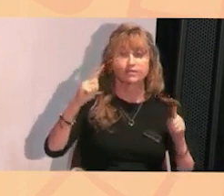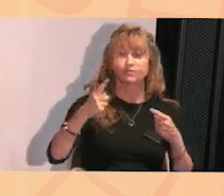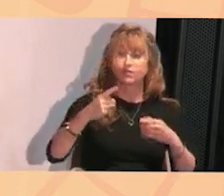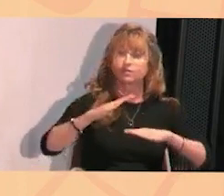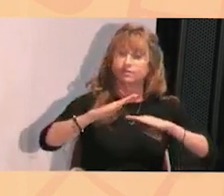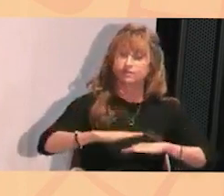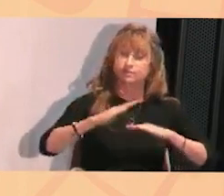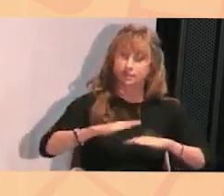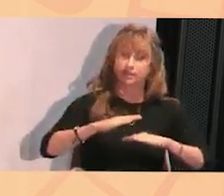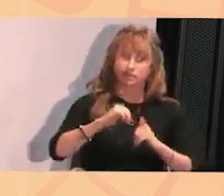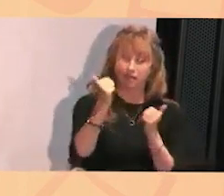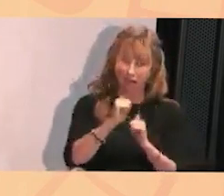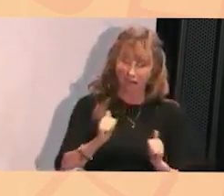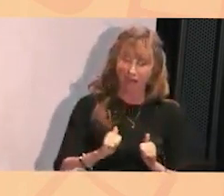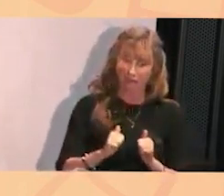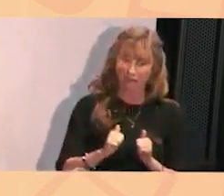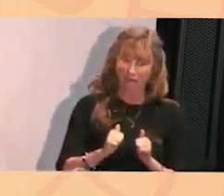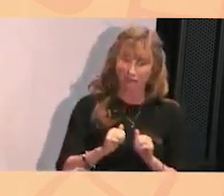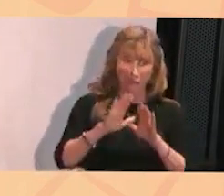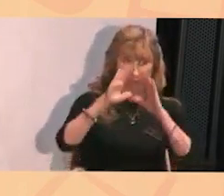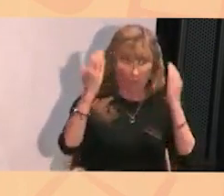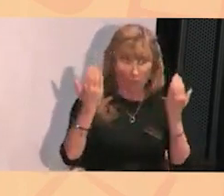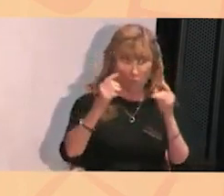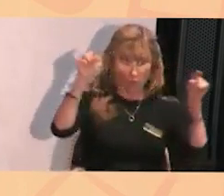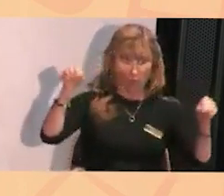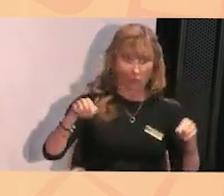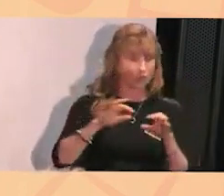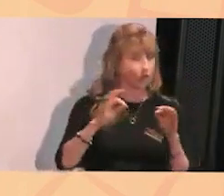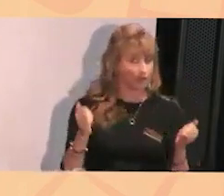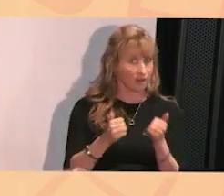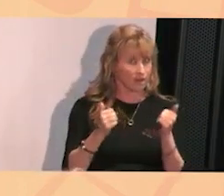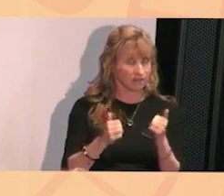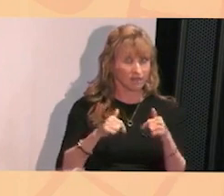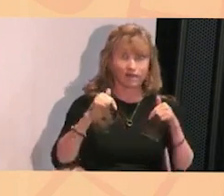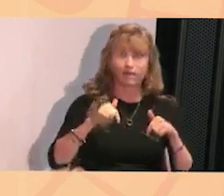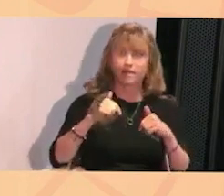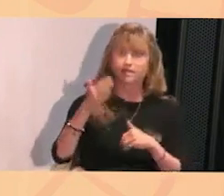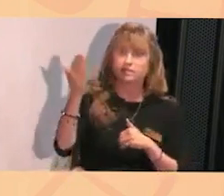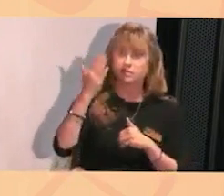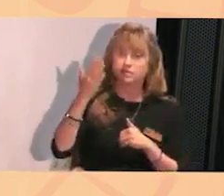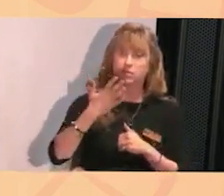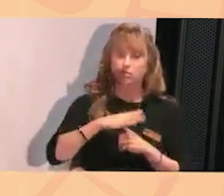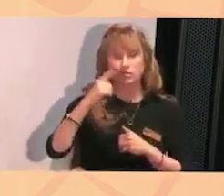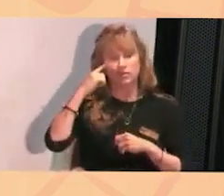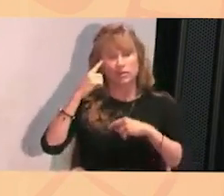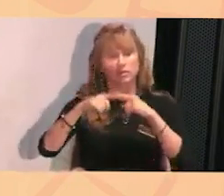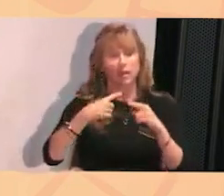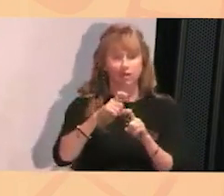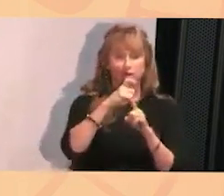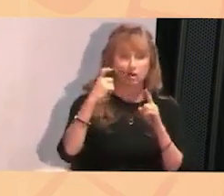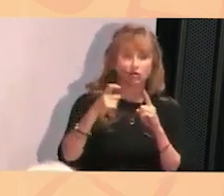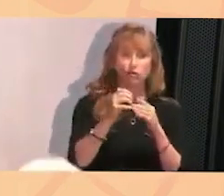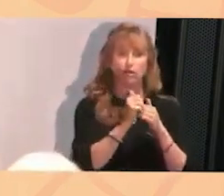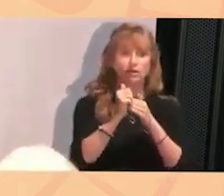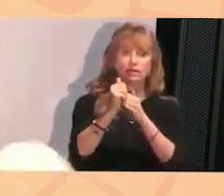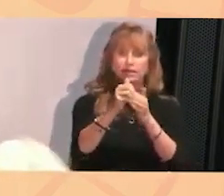world, whilst important, is not enough. In this presentation, notions of cultural leadership and cultural governance are